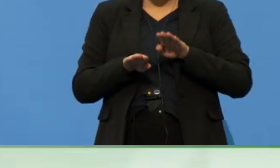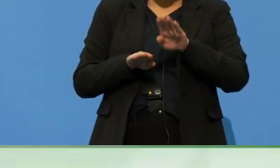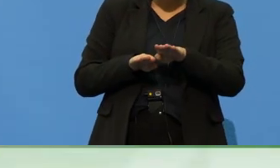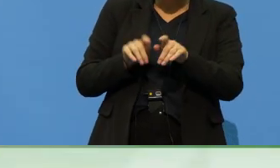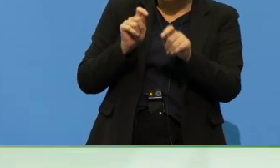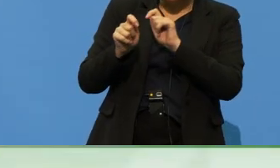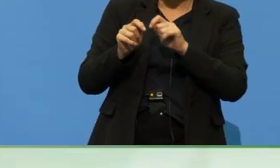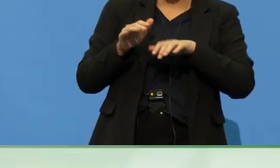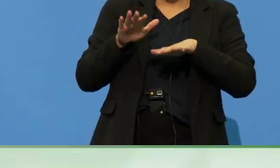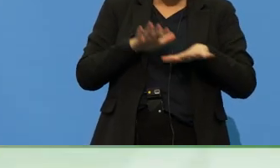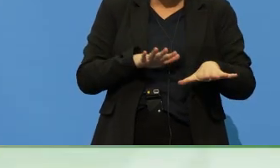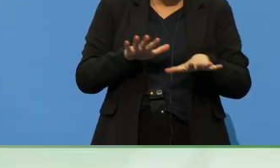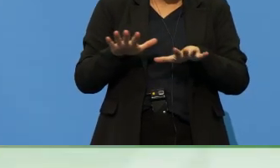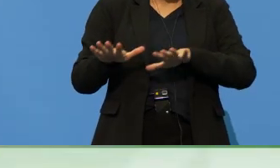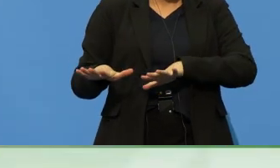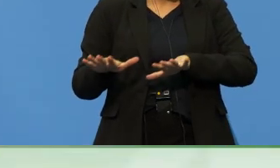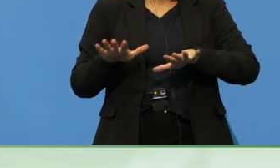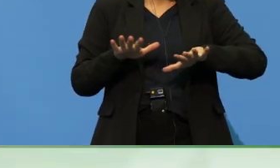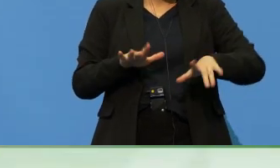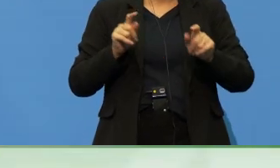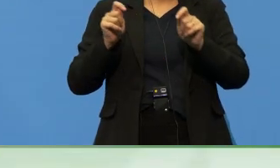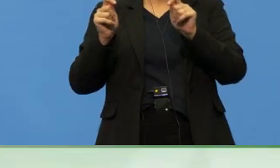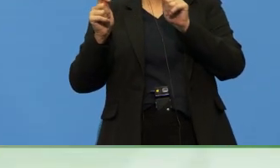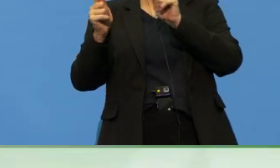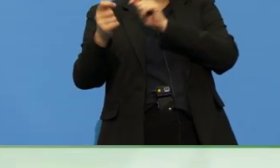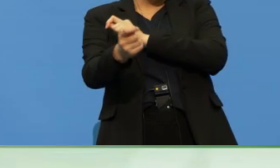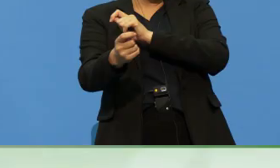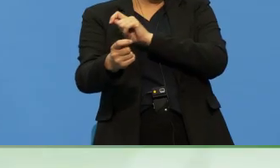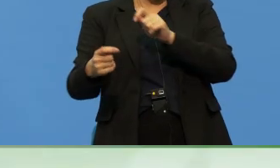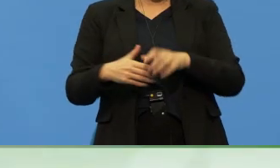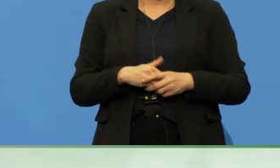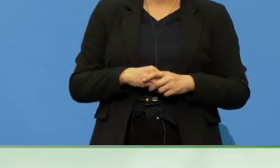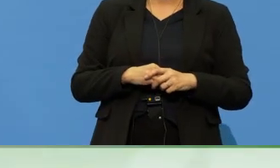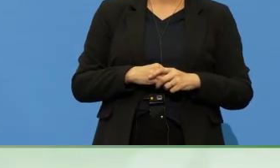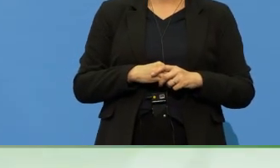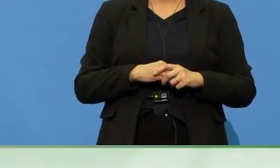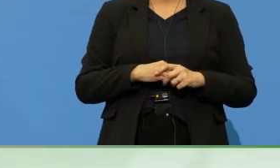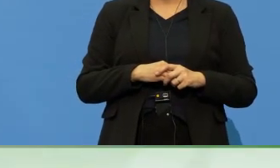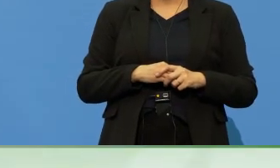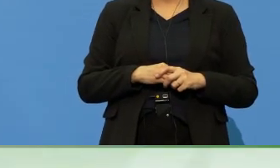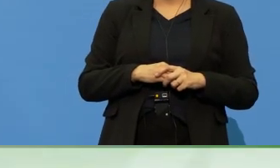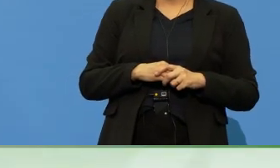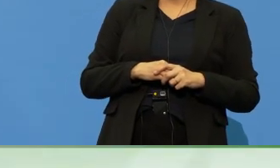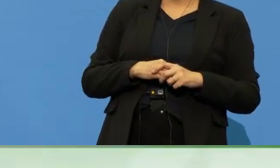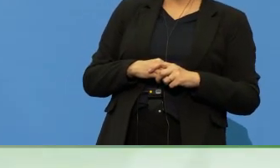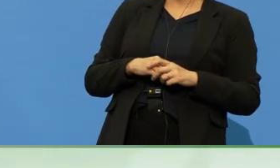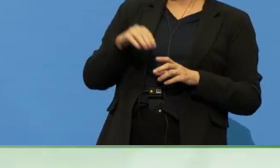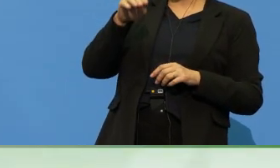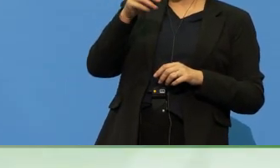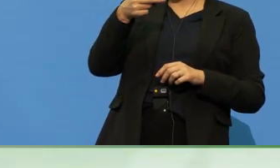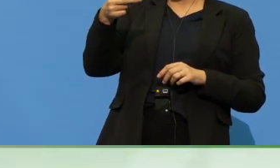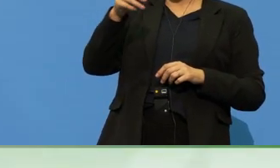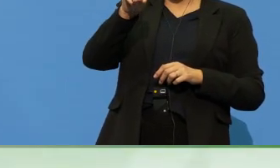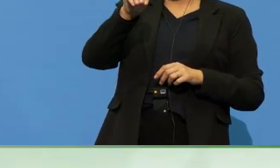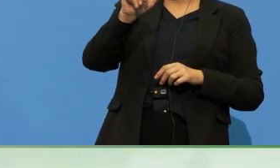direction. Yeah. Well, I think Mace actually would be very happy, because it sounds like you are also thinking